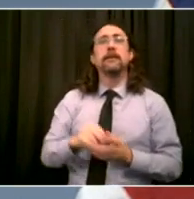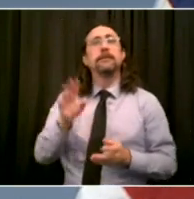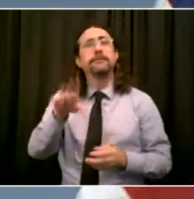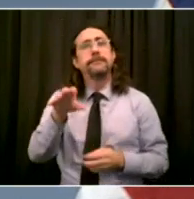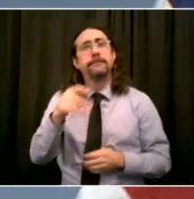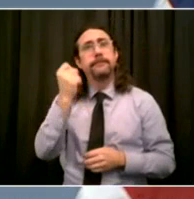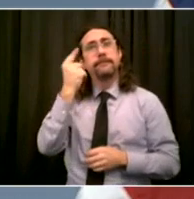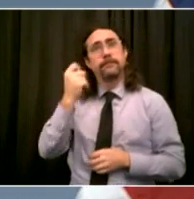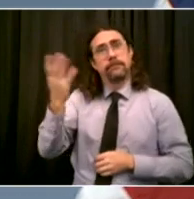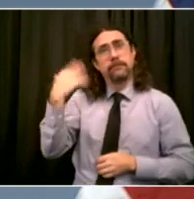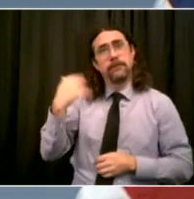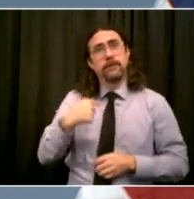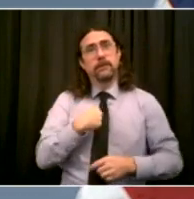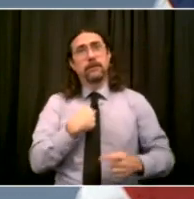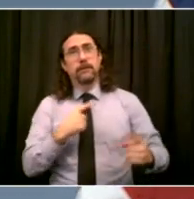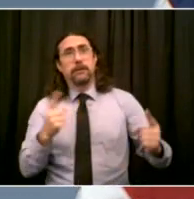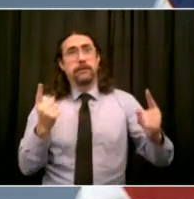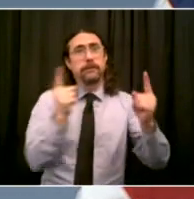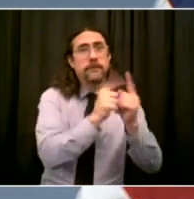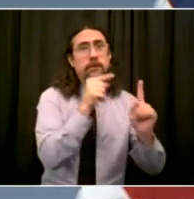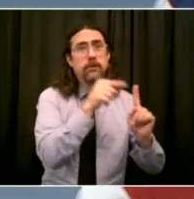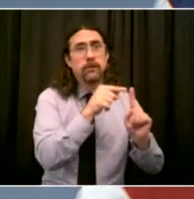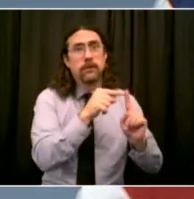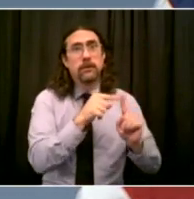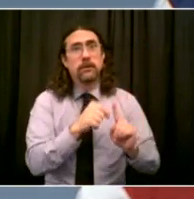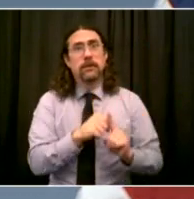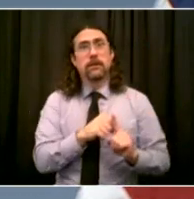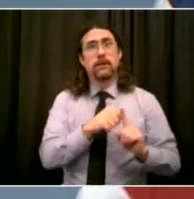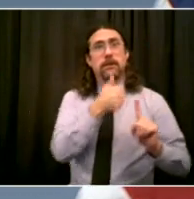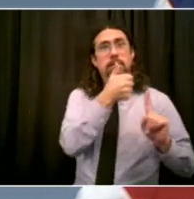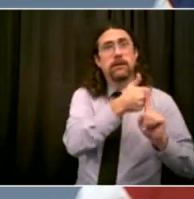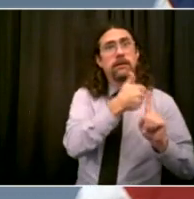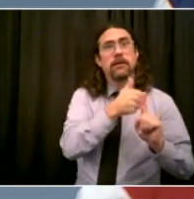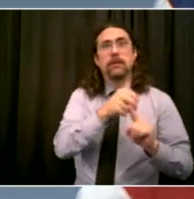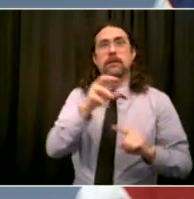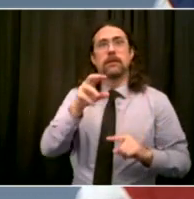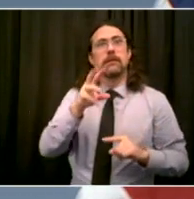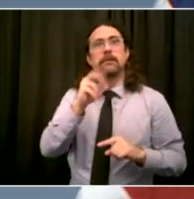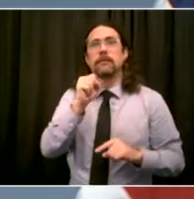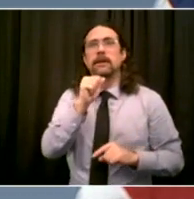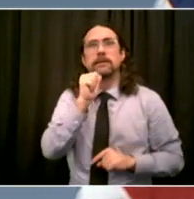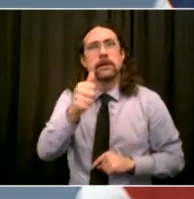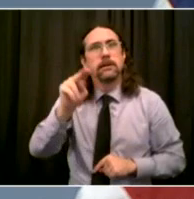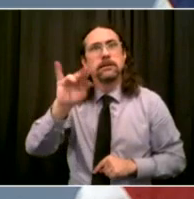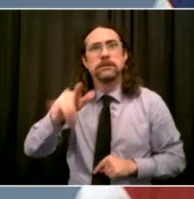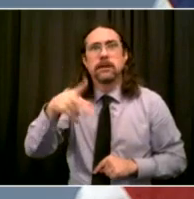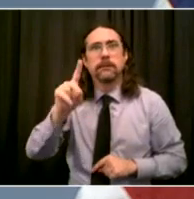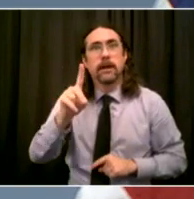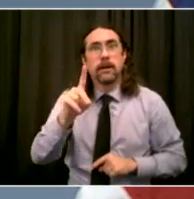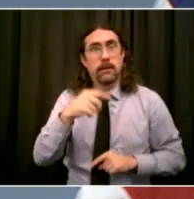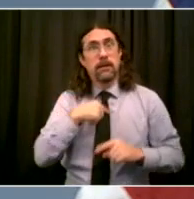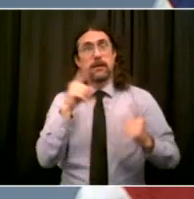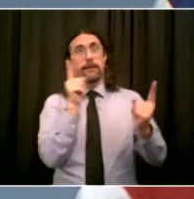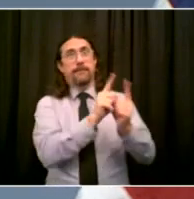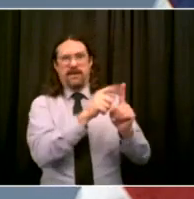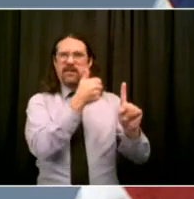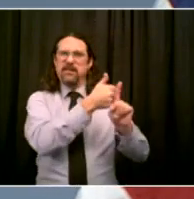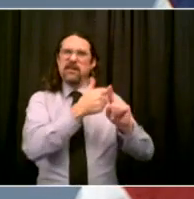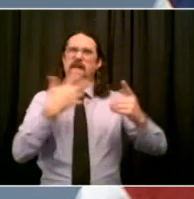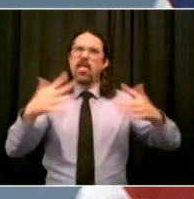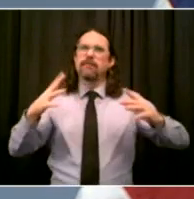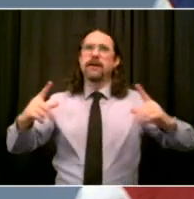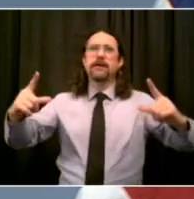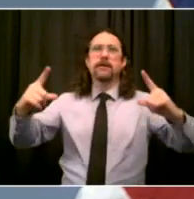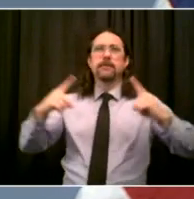and then we had more conversations, and she eventually came back. And, I certainly